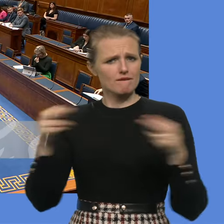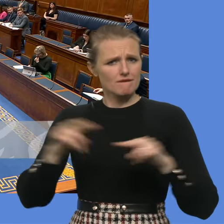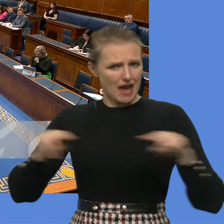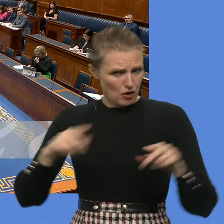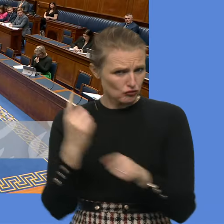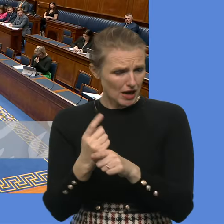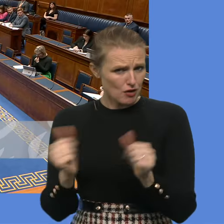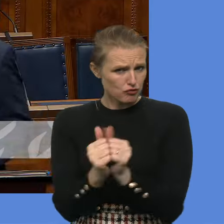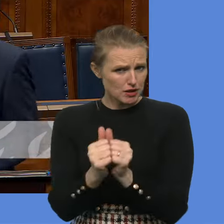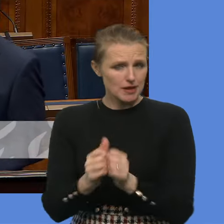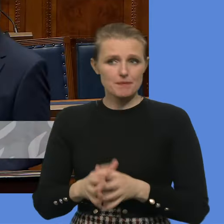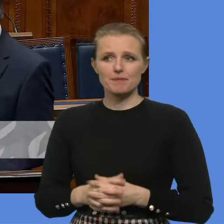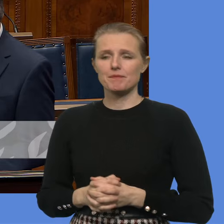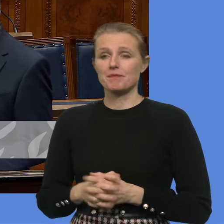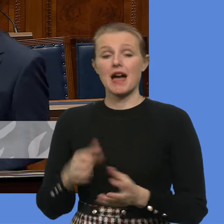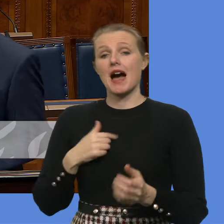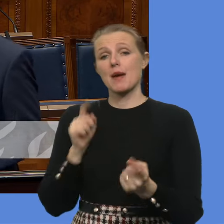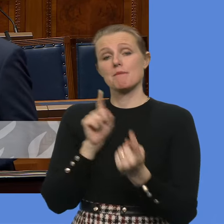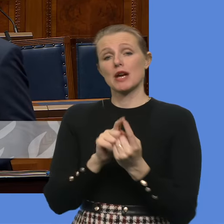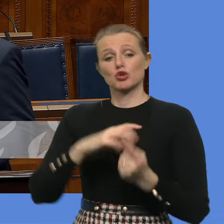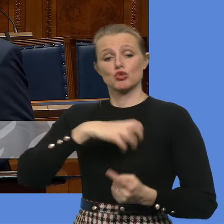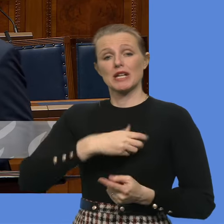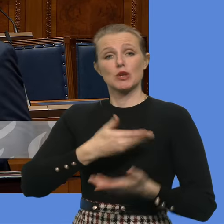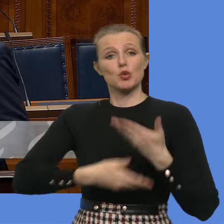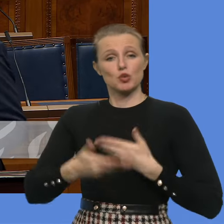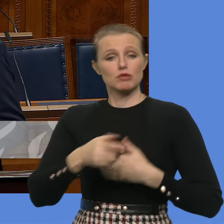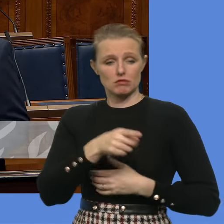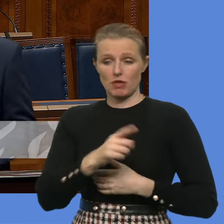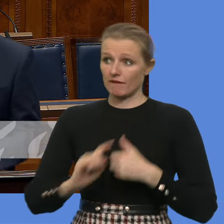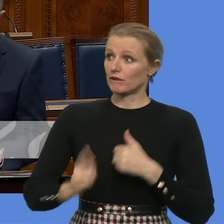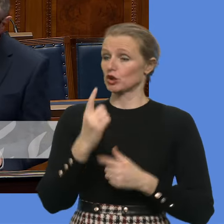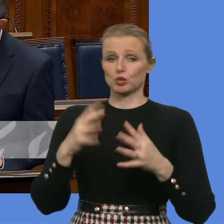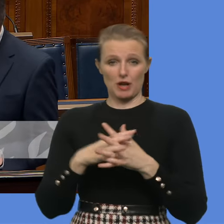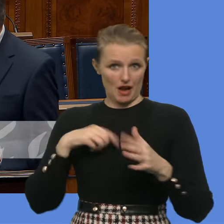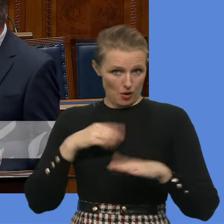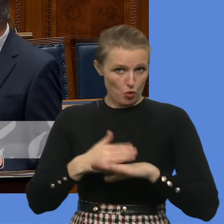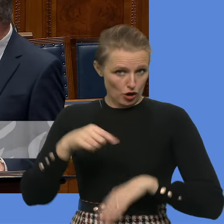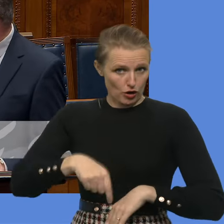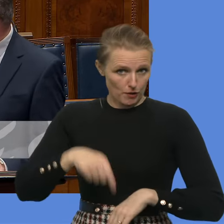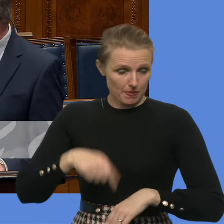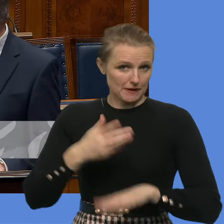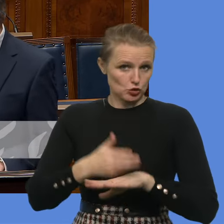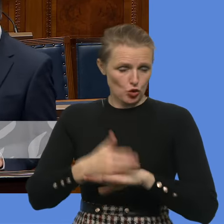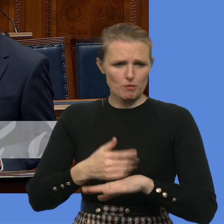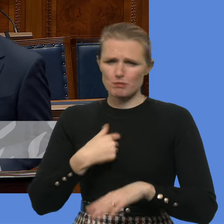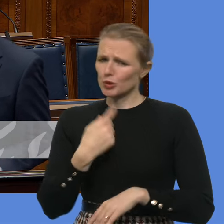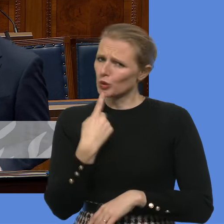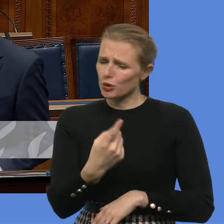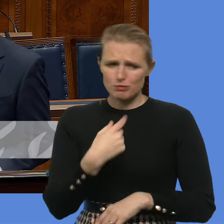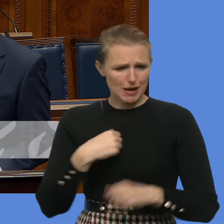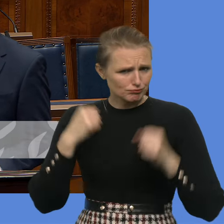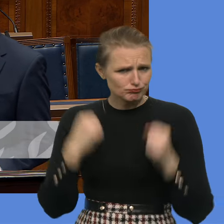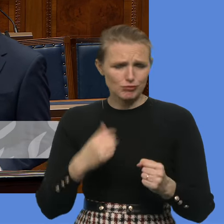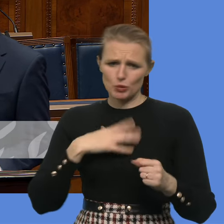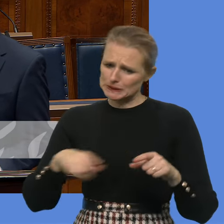I met. I had an opportunity to meet the trade unions in the first week that I was in office, and I told them I shared their ambition to get further